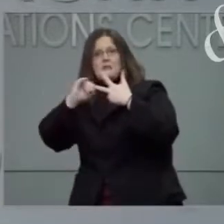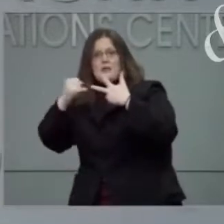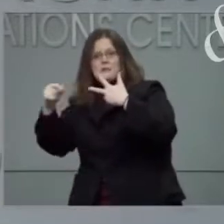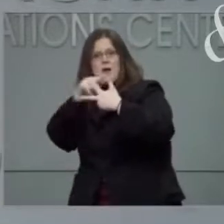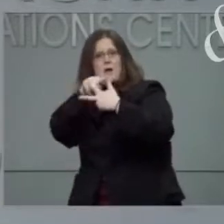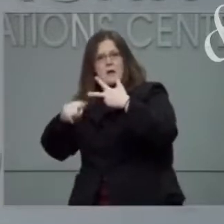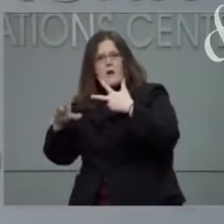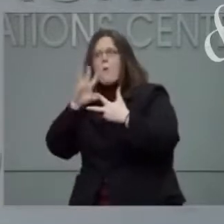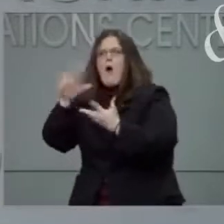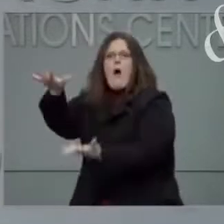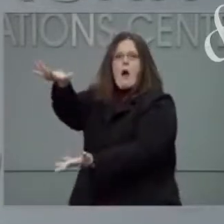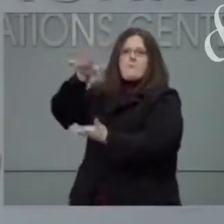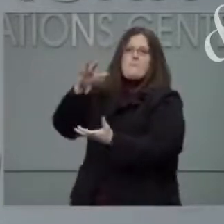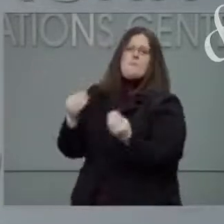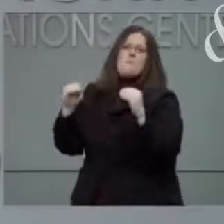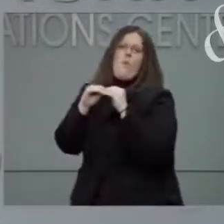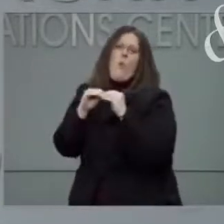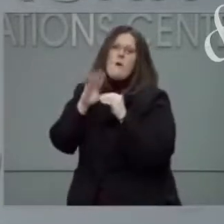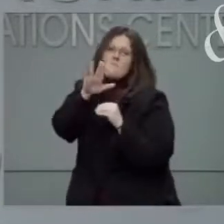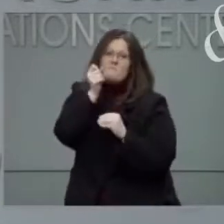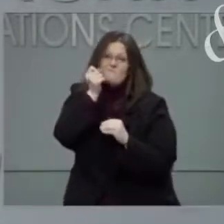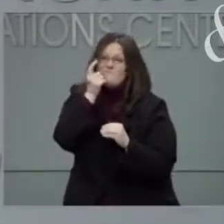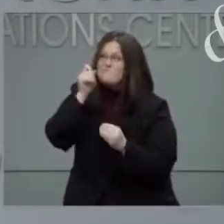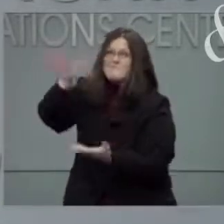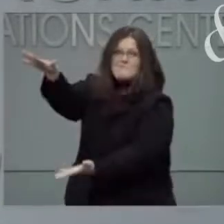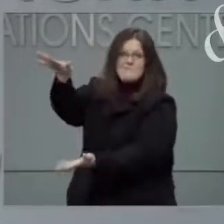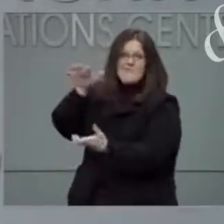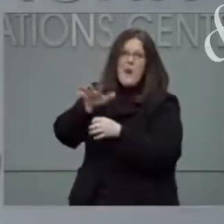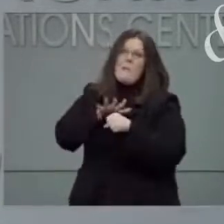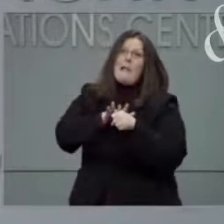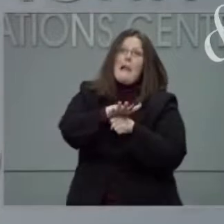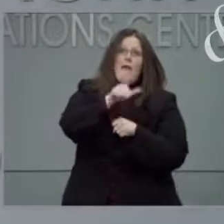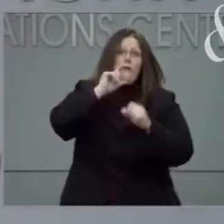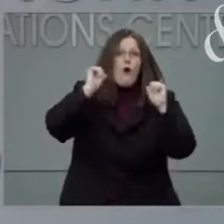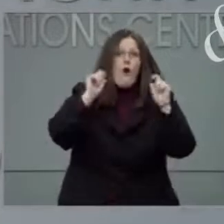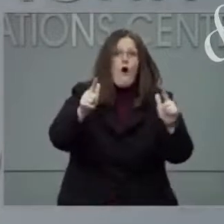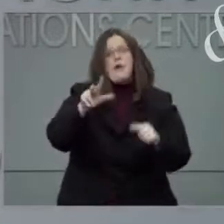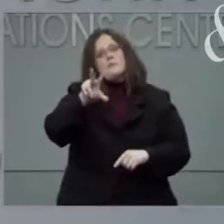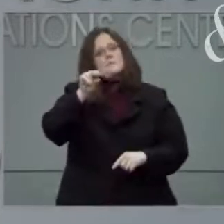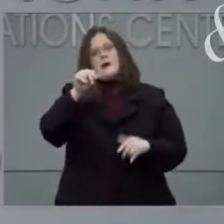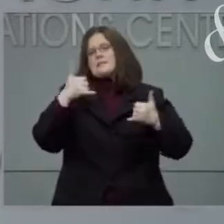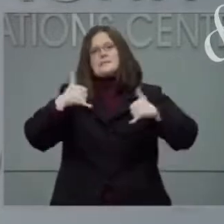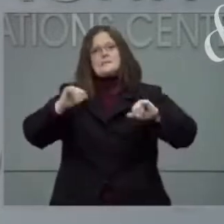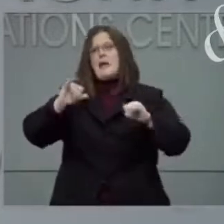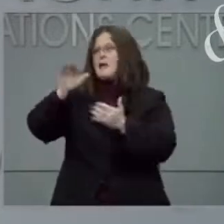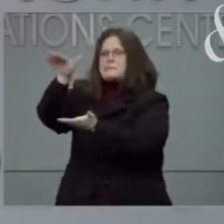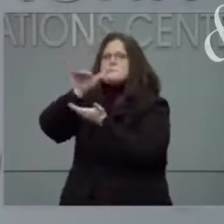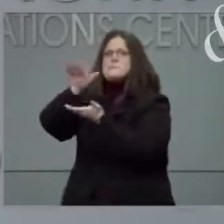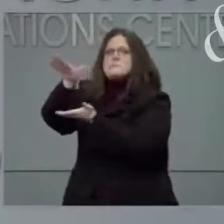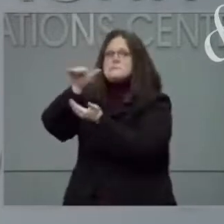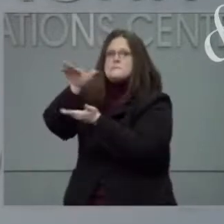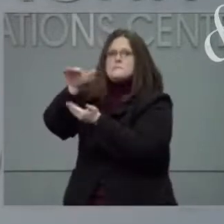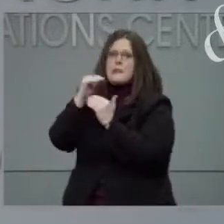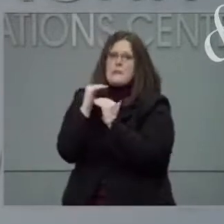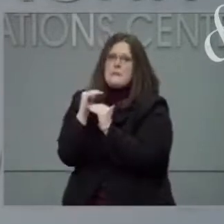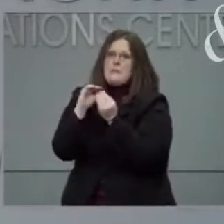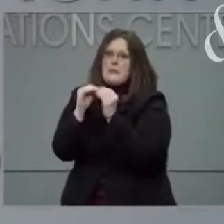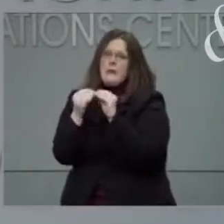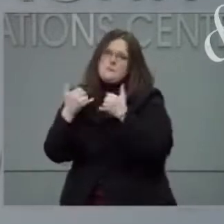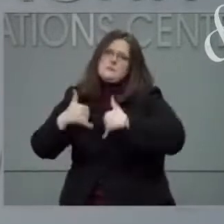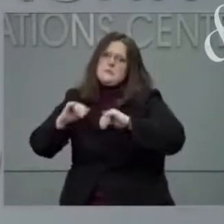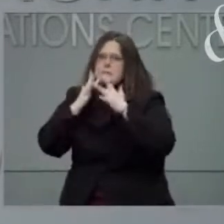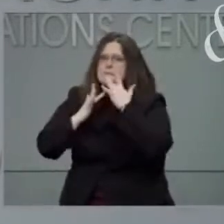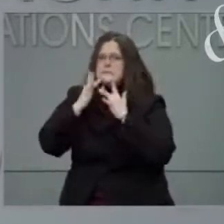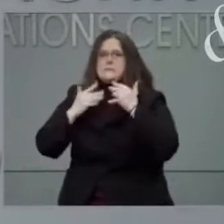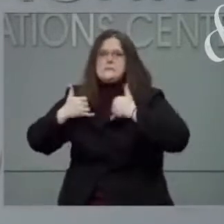we still don't have enough vaccine. You may have to wait for an appointment, even if today's action means that you're eligible to get